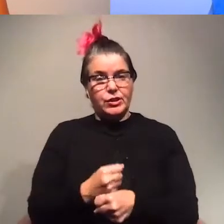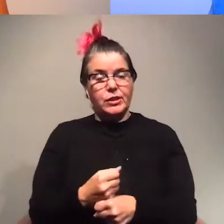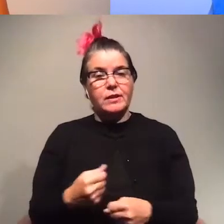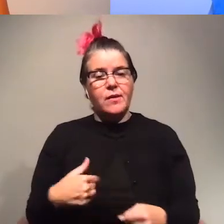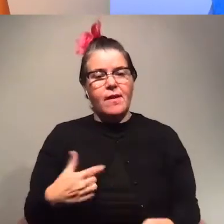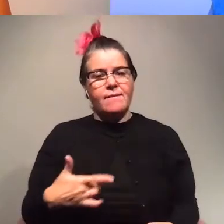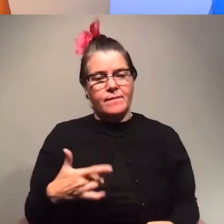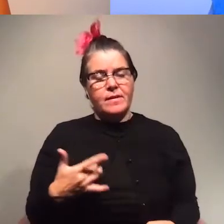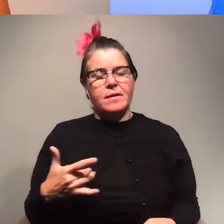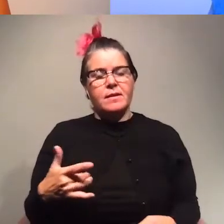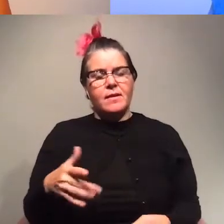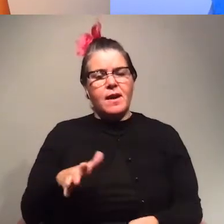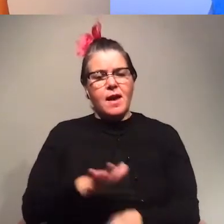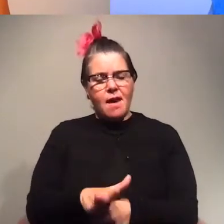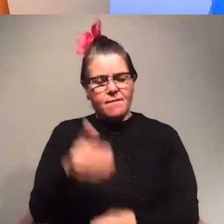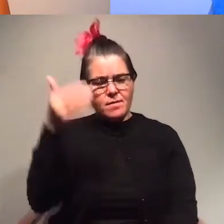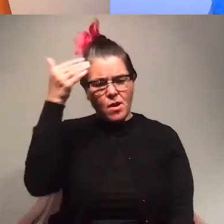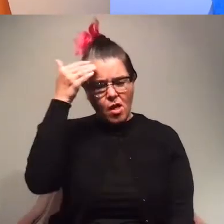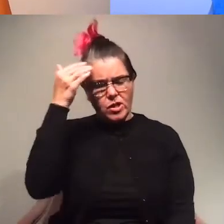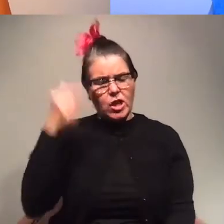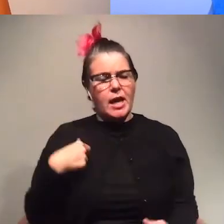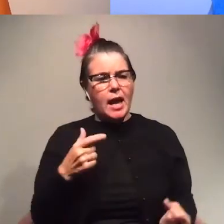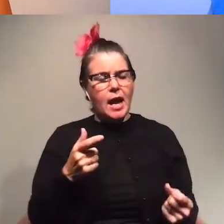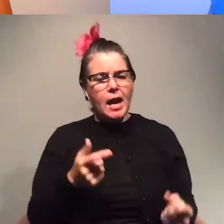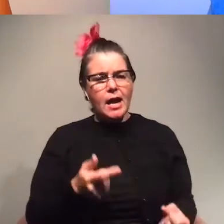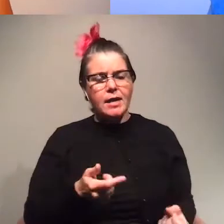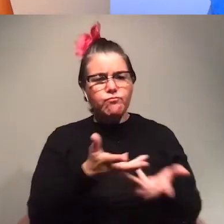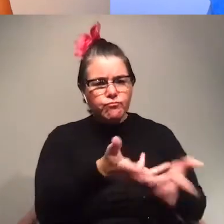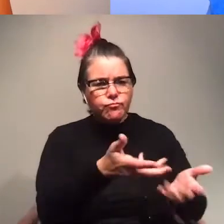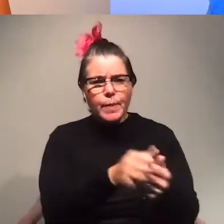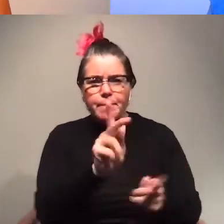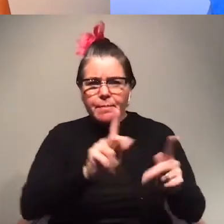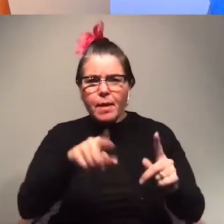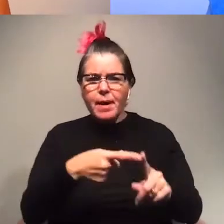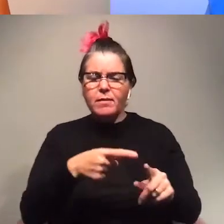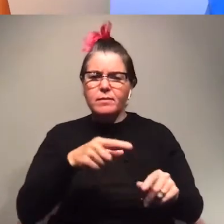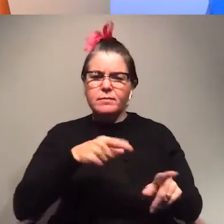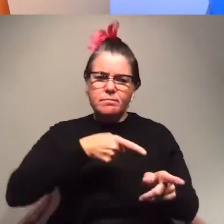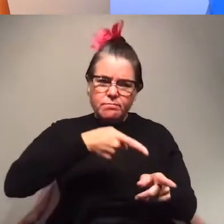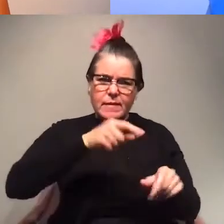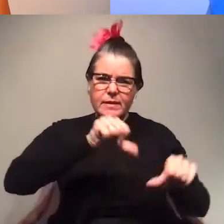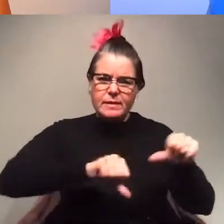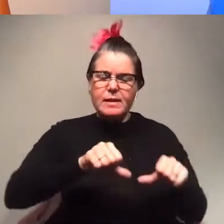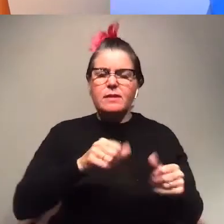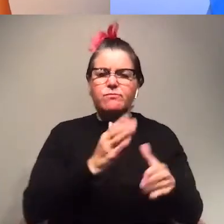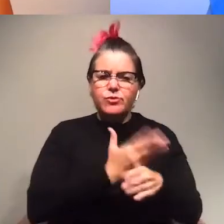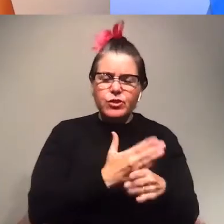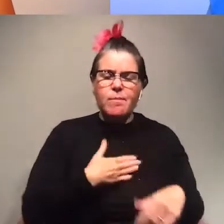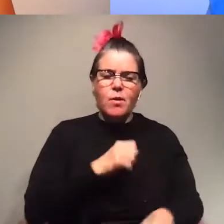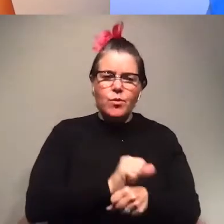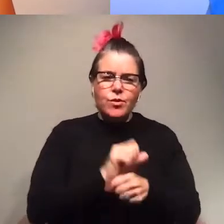have enough knowledge to kind of talk to people about the science and really share with them like the things I've been working on with